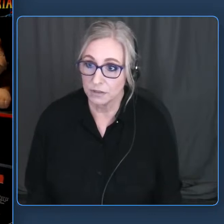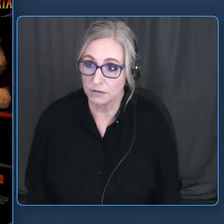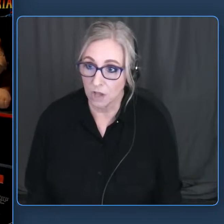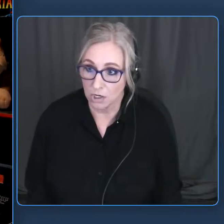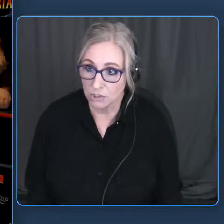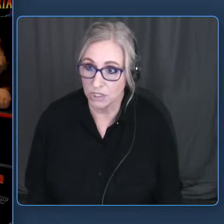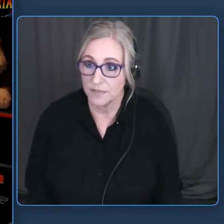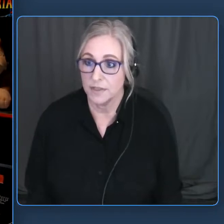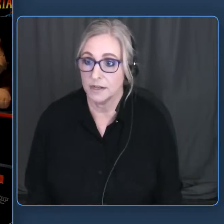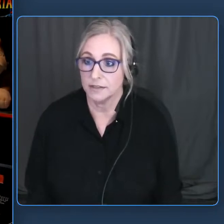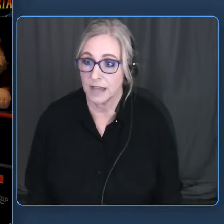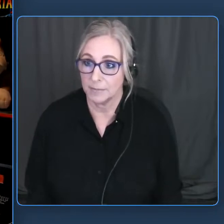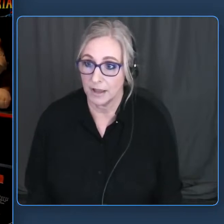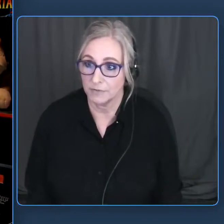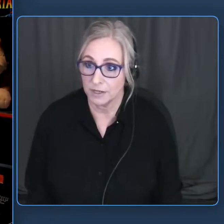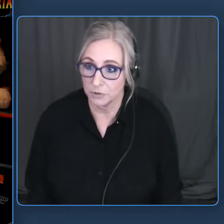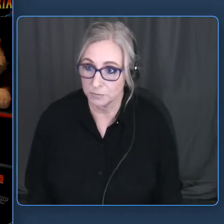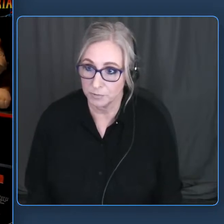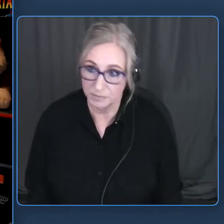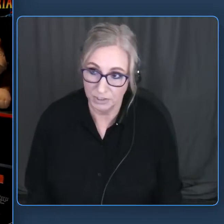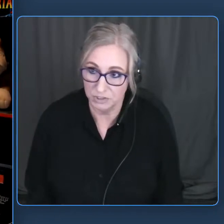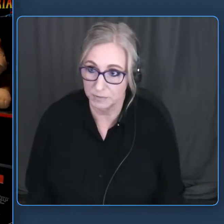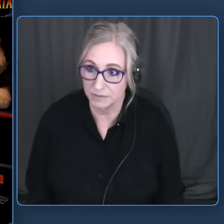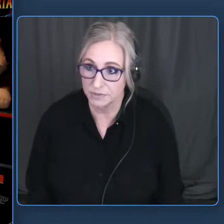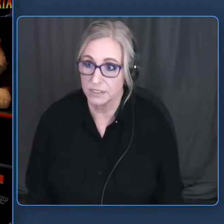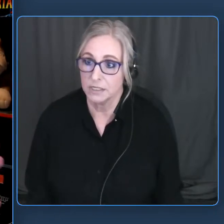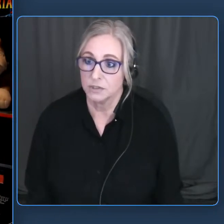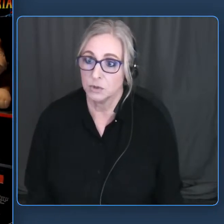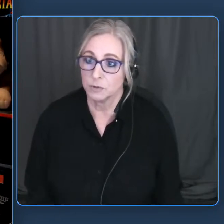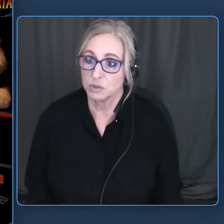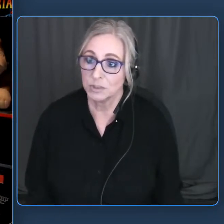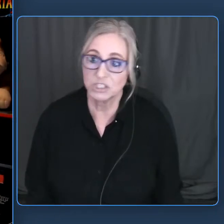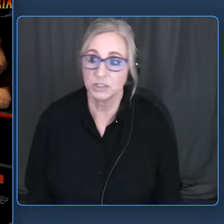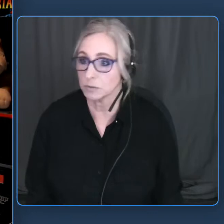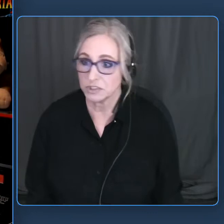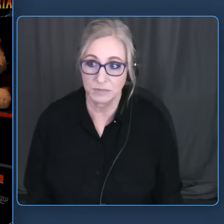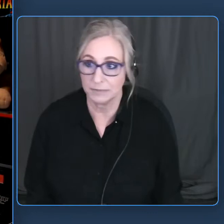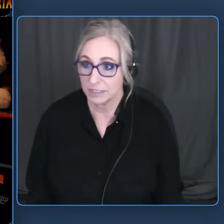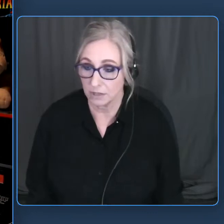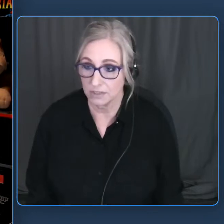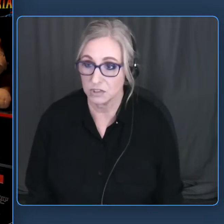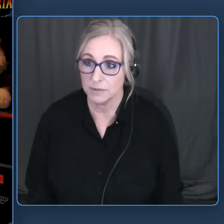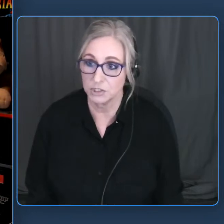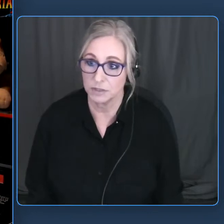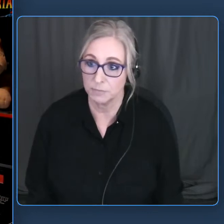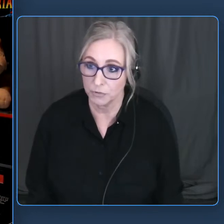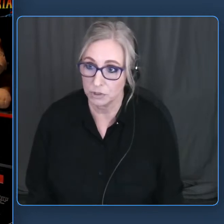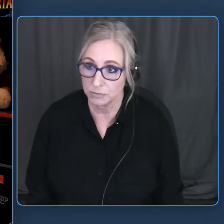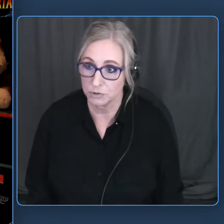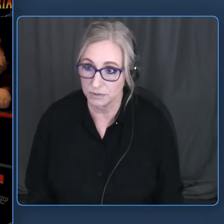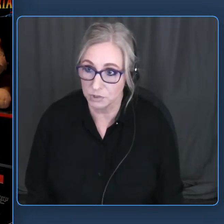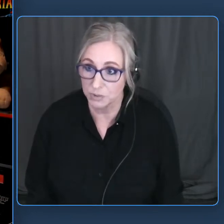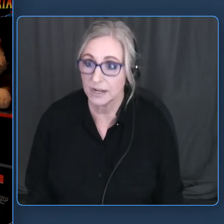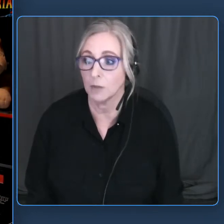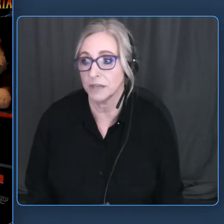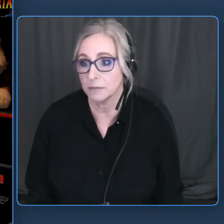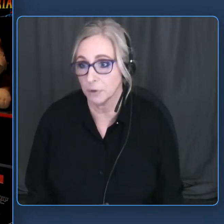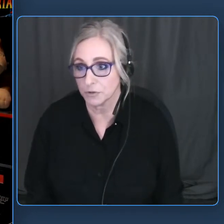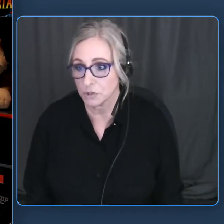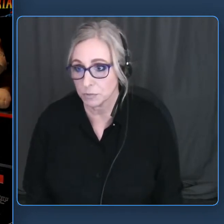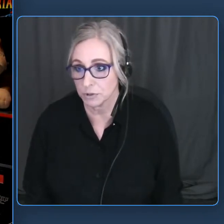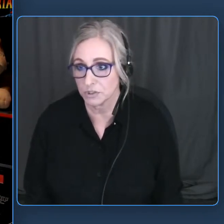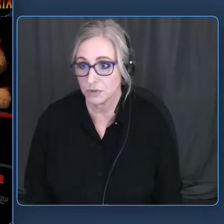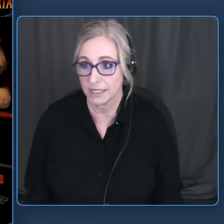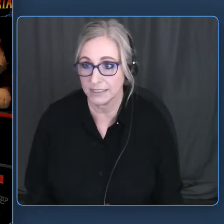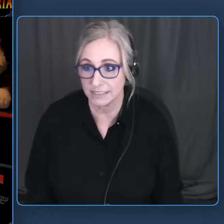one screen large, and then at the top, I'll have the other participants. So for switching interpreters, sometimes I get lost. So I'll make sure that both interpreters are on screen. I'll pin